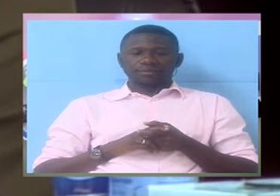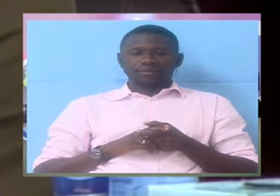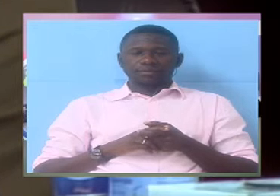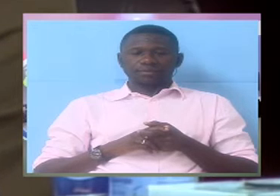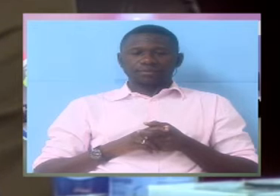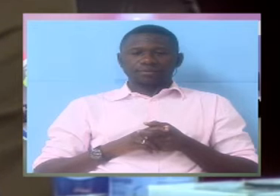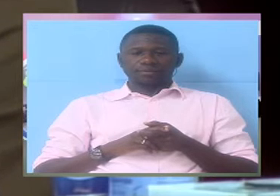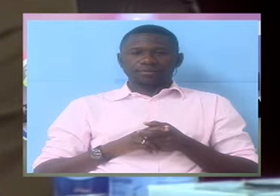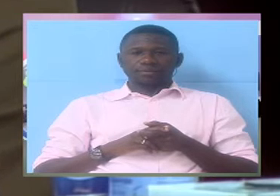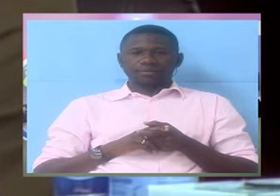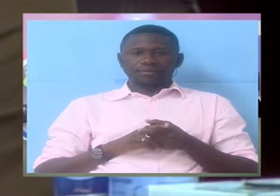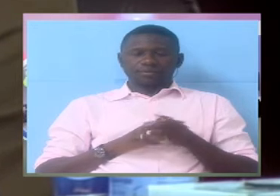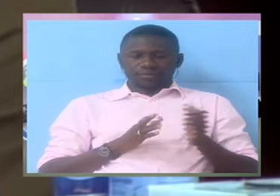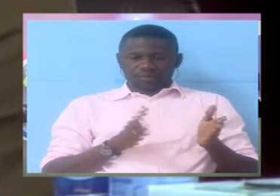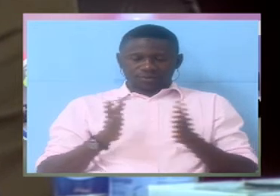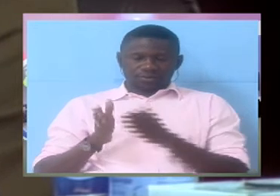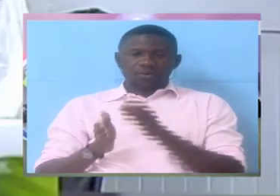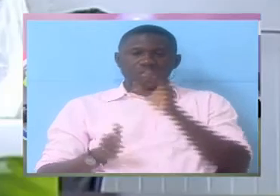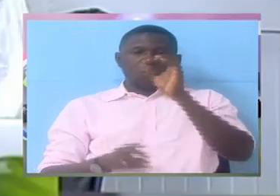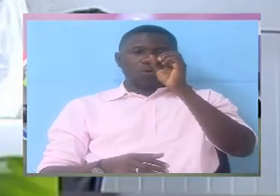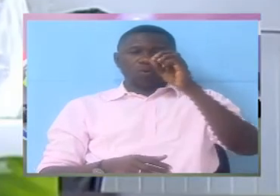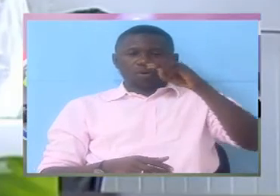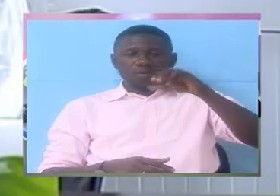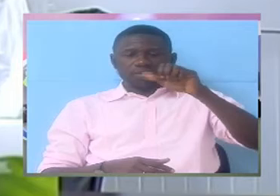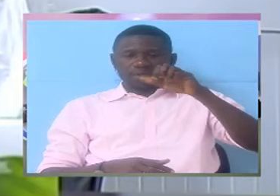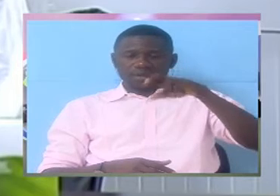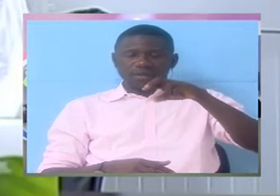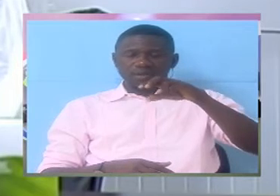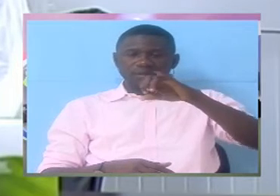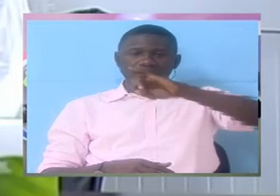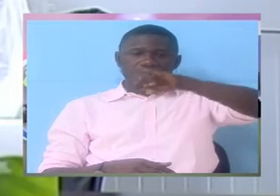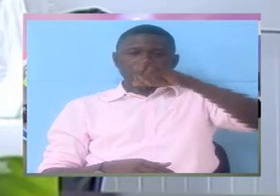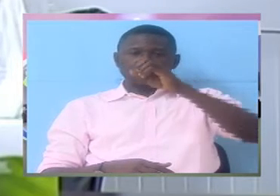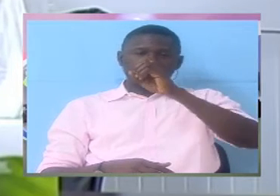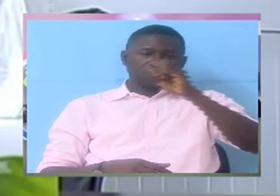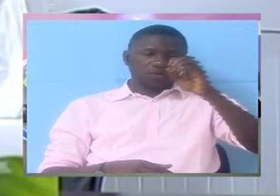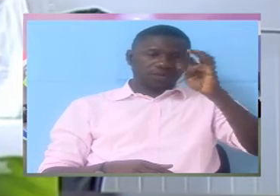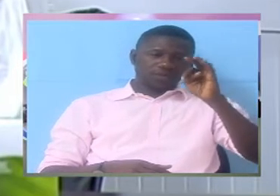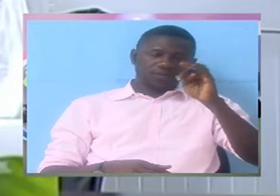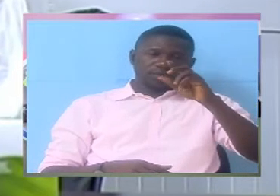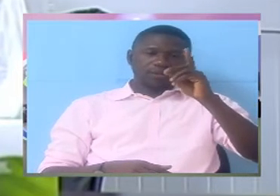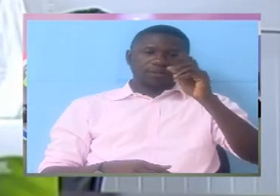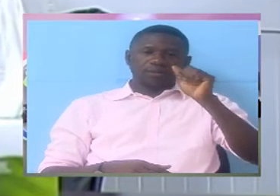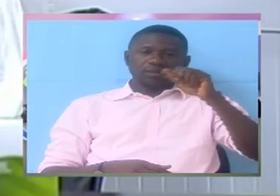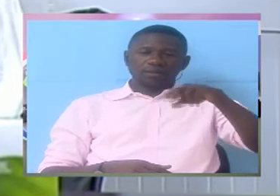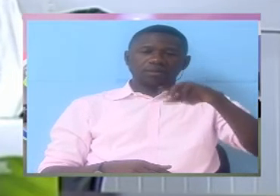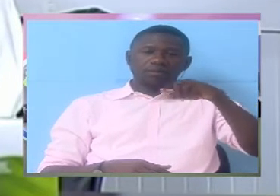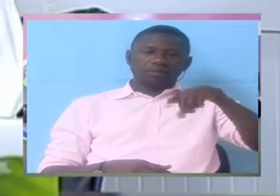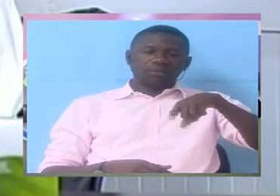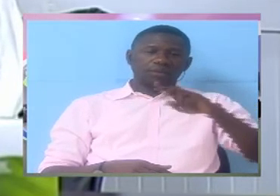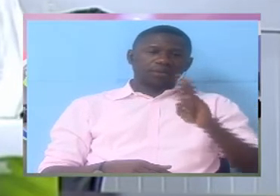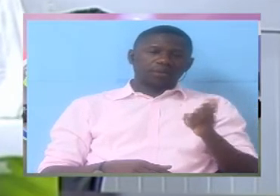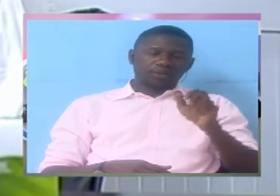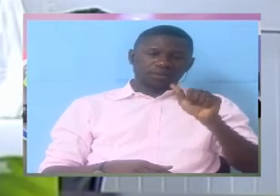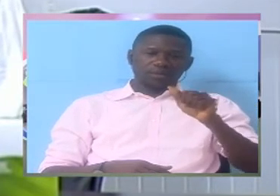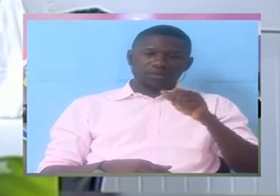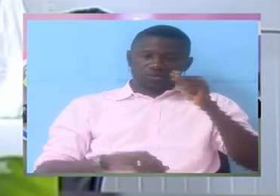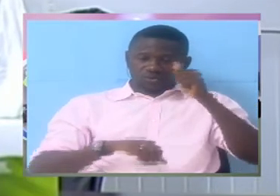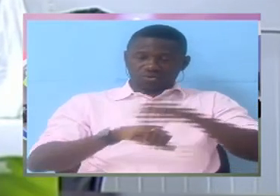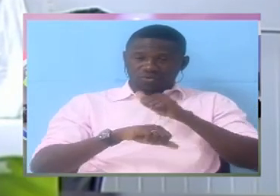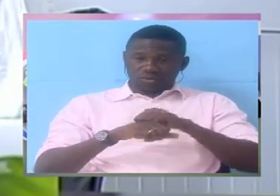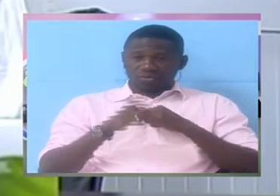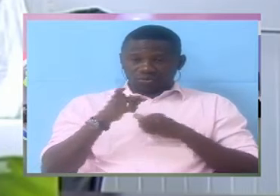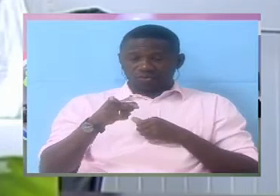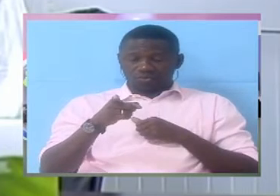Omar Diouf Damfa was tortured by you. Omar Diouf Damfa ifa tartamolu kono men ya tajireya. Yes, Chairman. Senifai